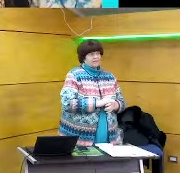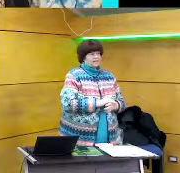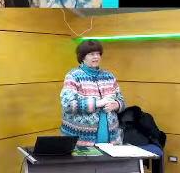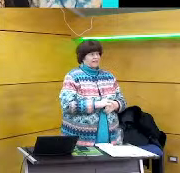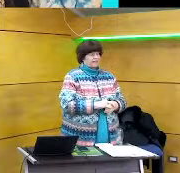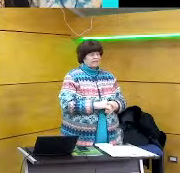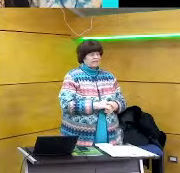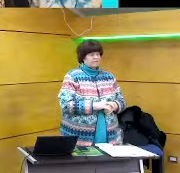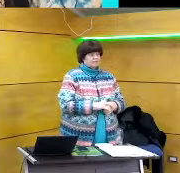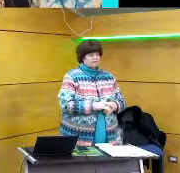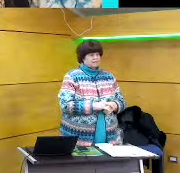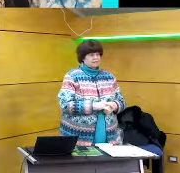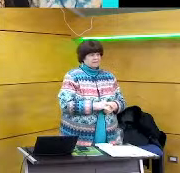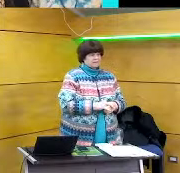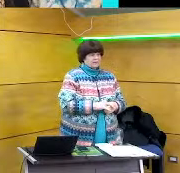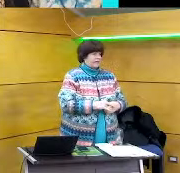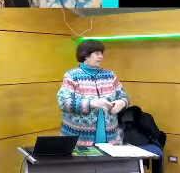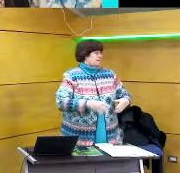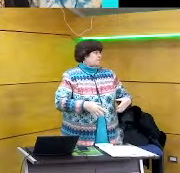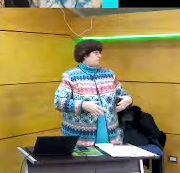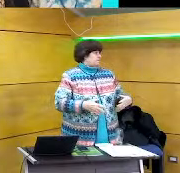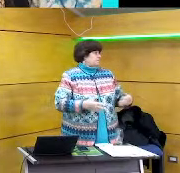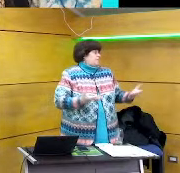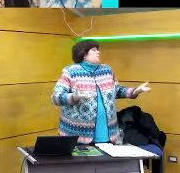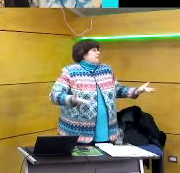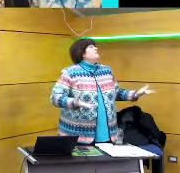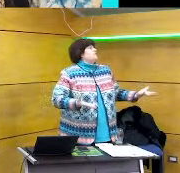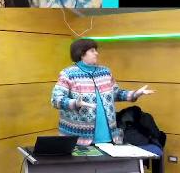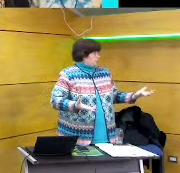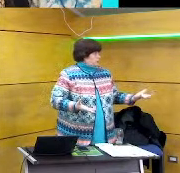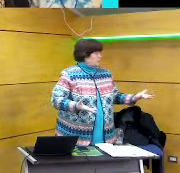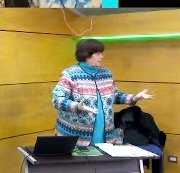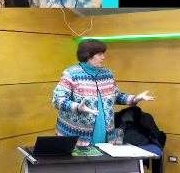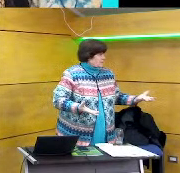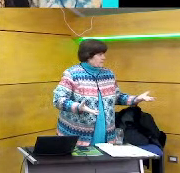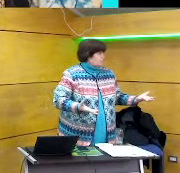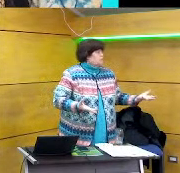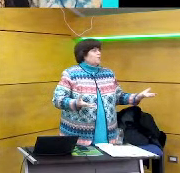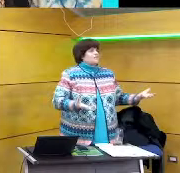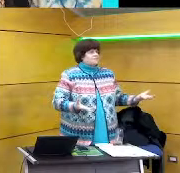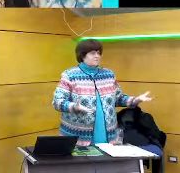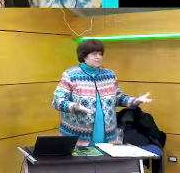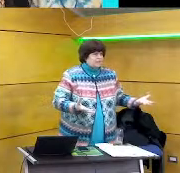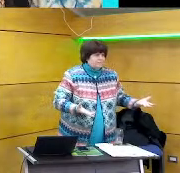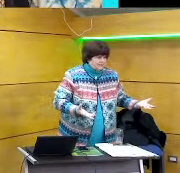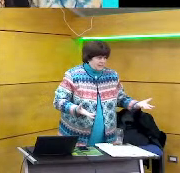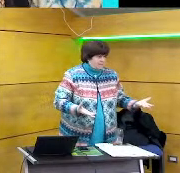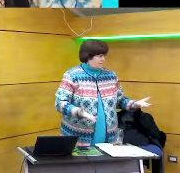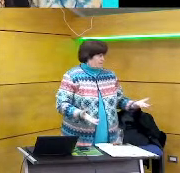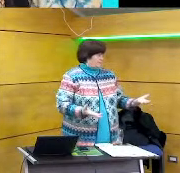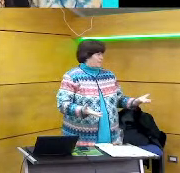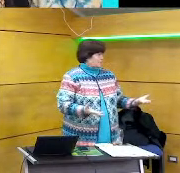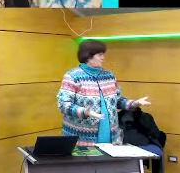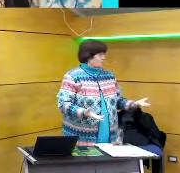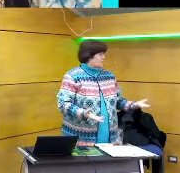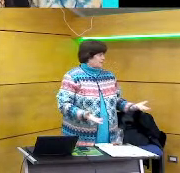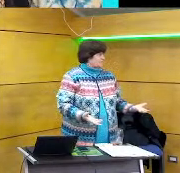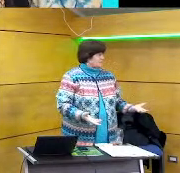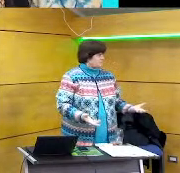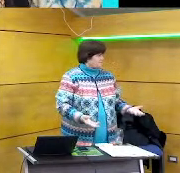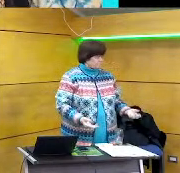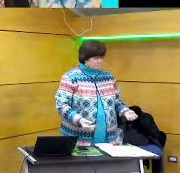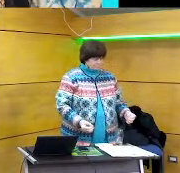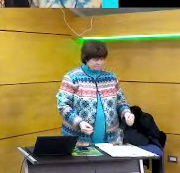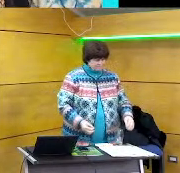ability that they had, and maybe they didn't even realize. They're surprised themselves that theirs was